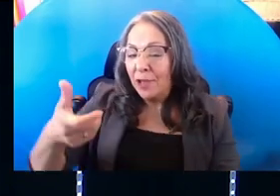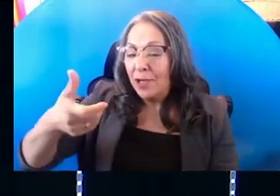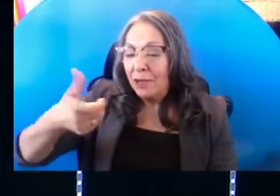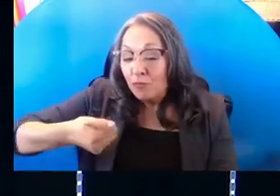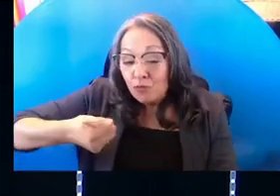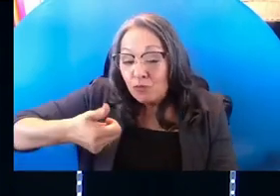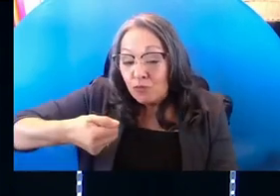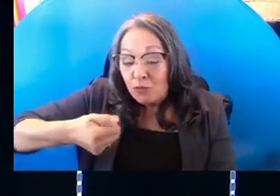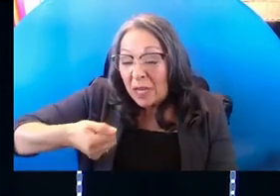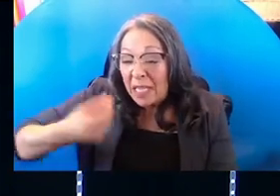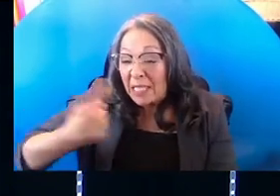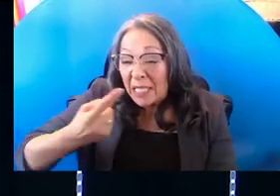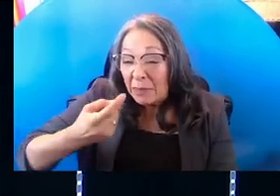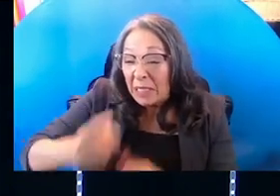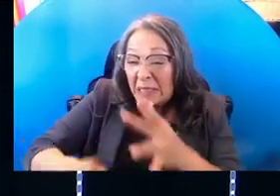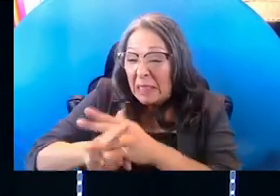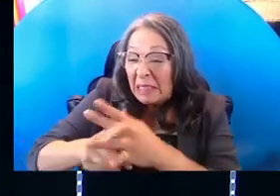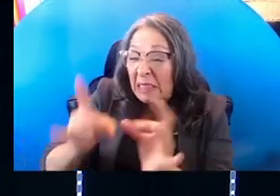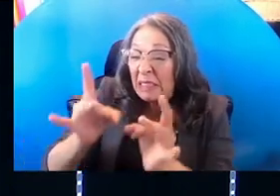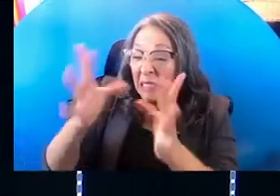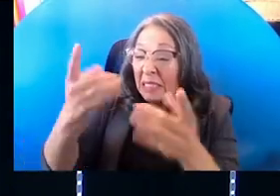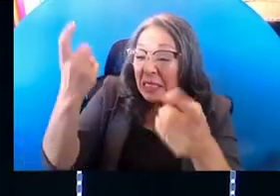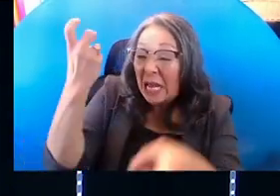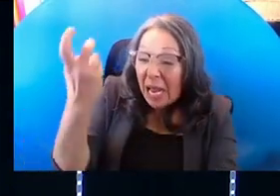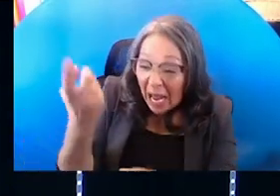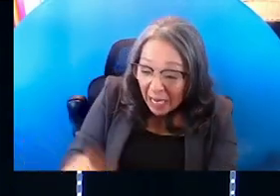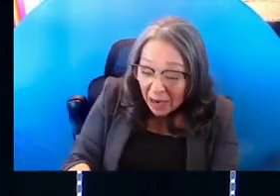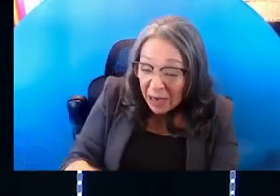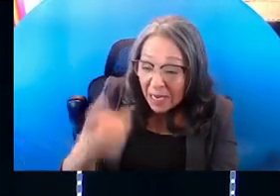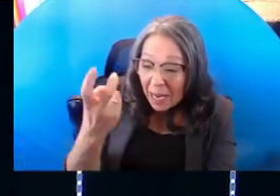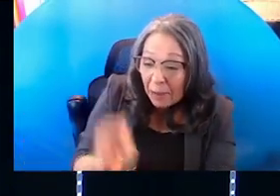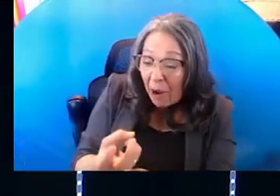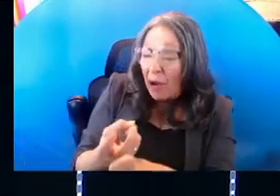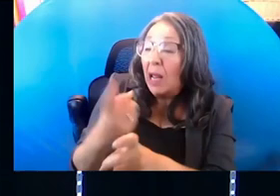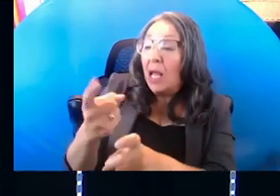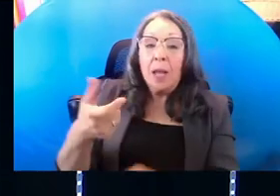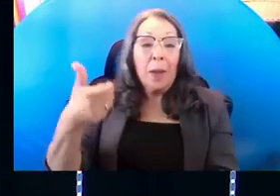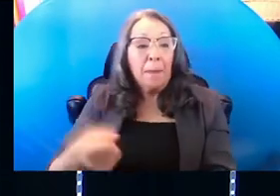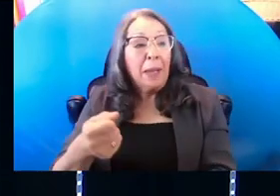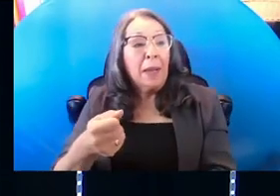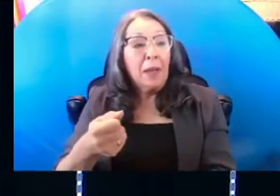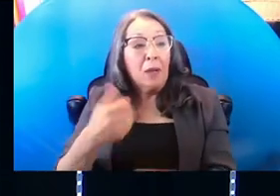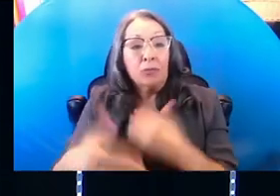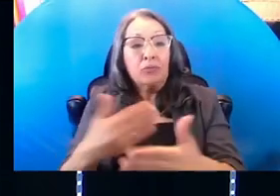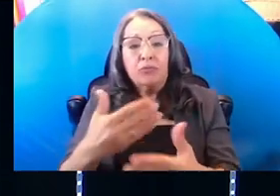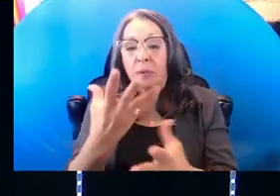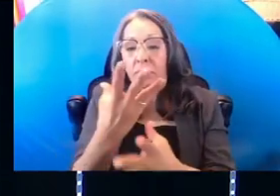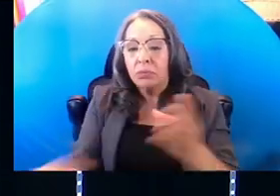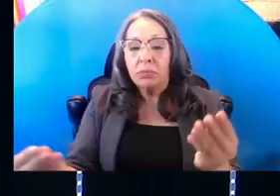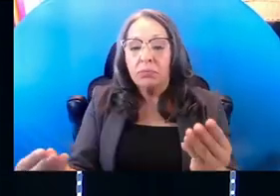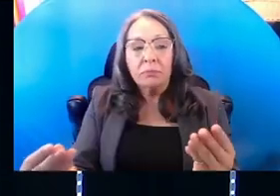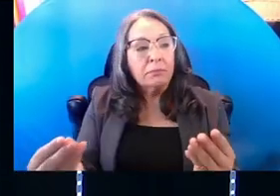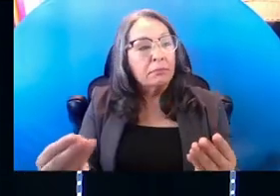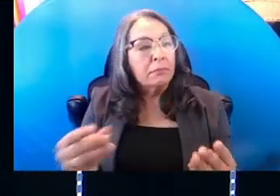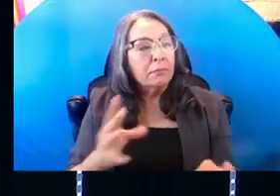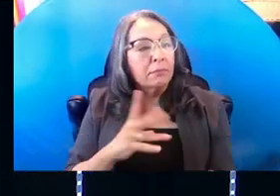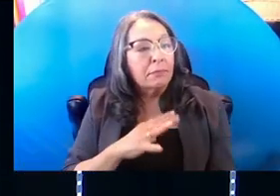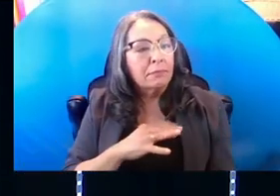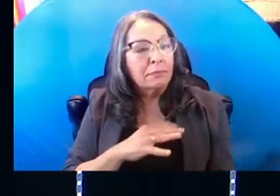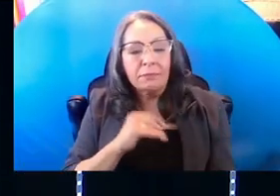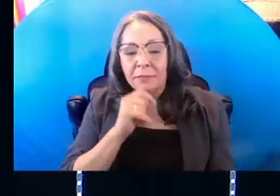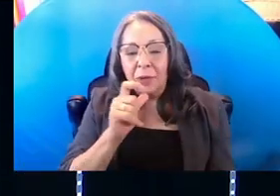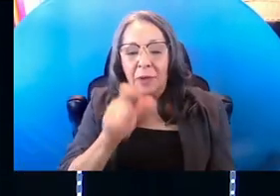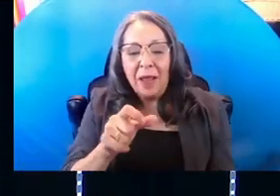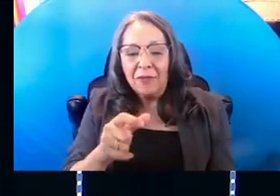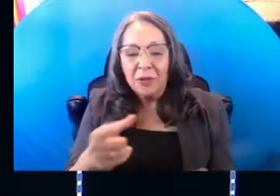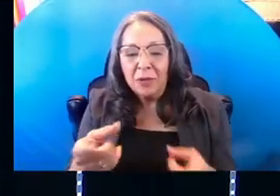get hard, we could just go boop and it's done. And we're like, oh, thank God, that was awful, even though I didn't have to experience it, you know? Like, wouldn't that